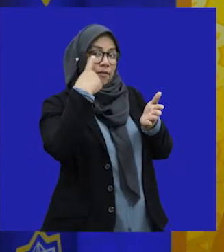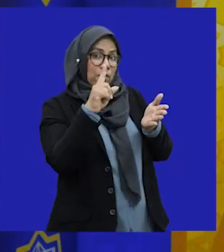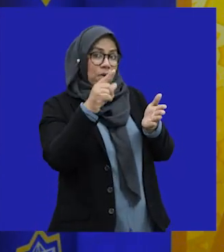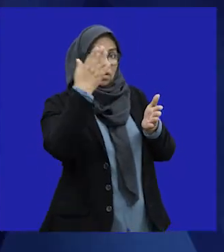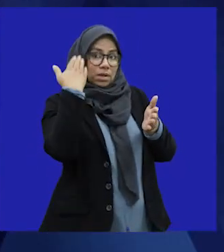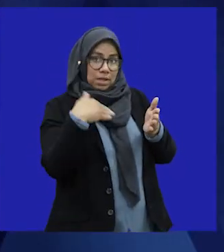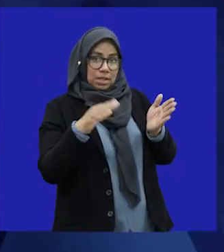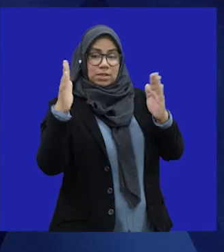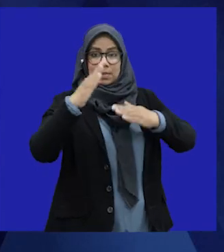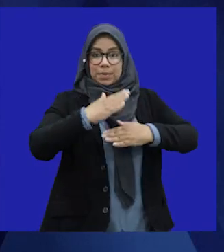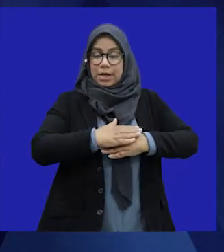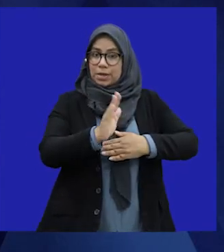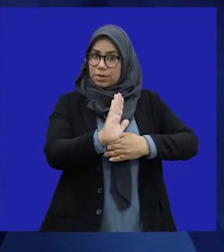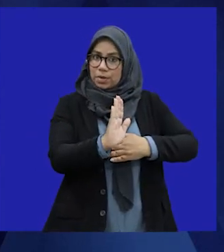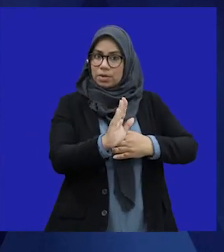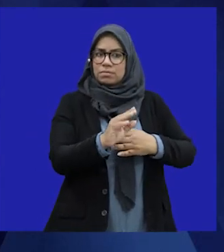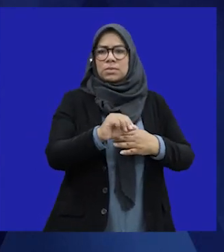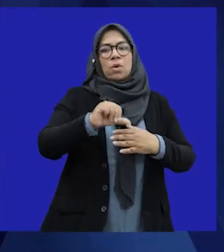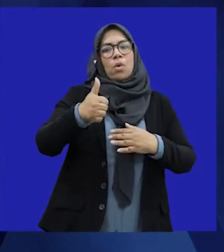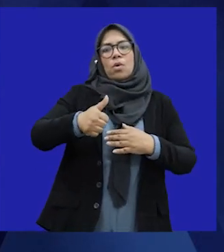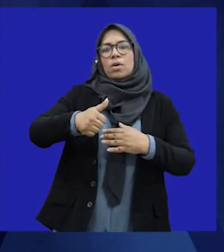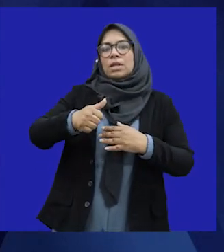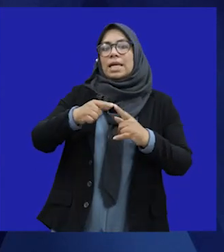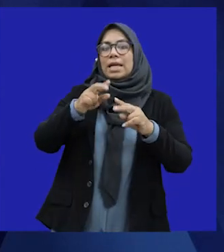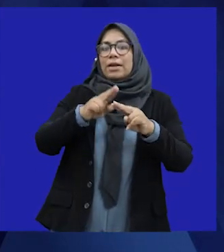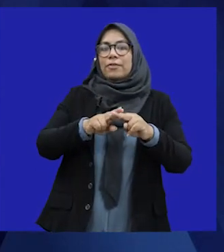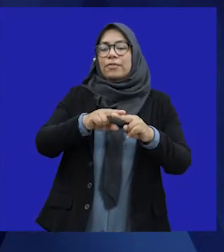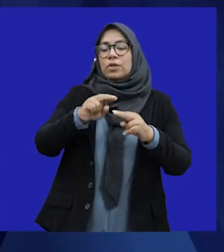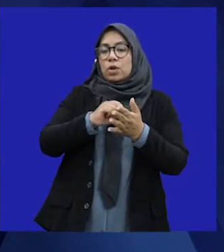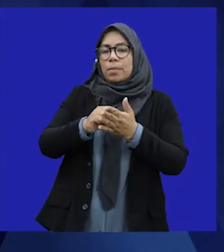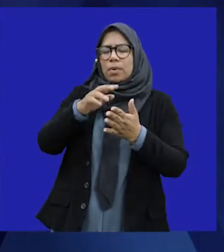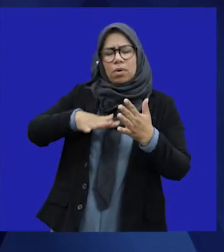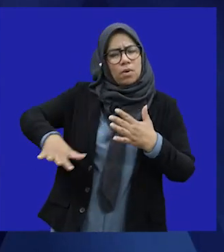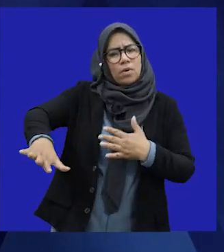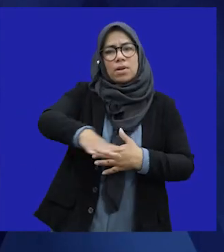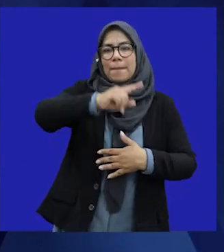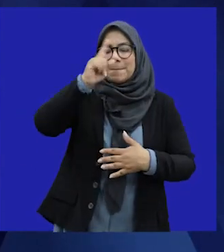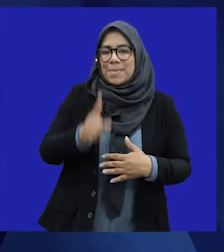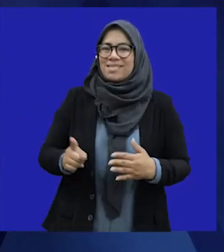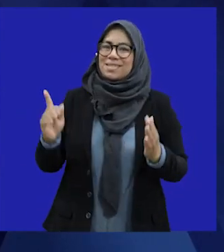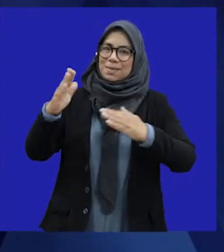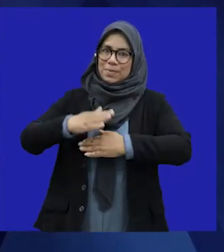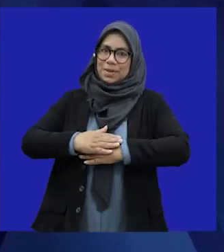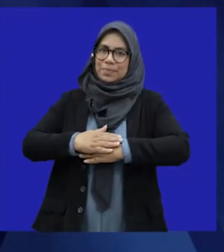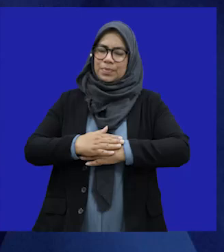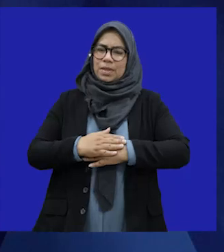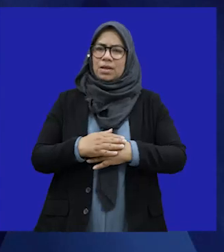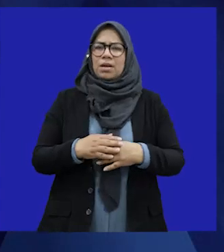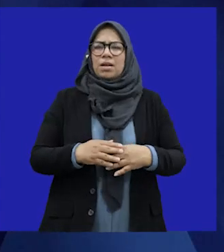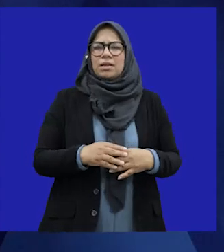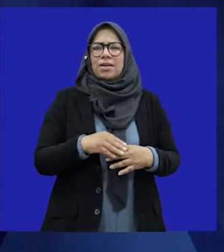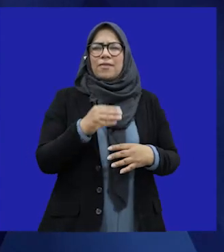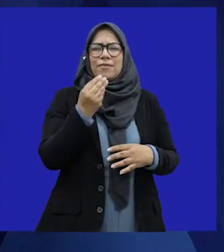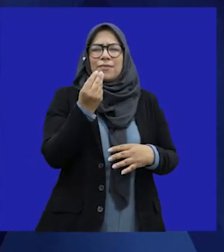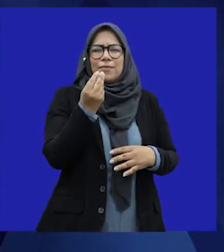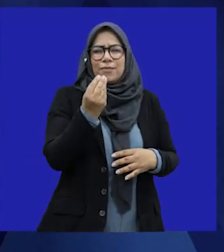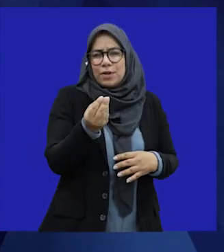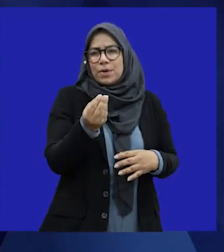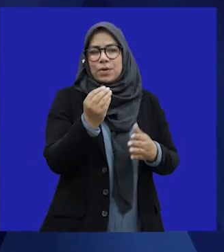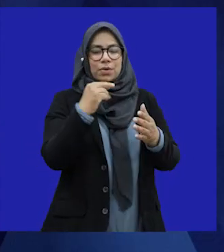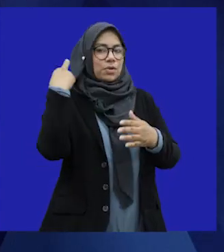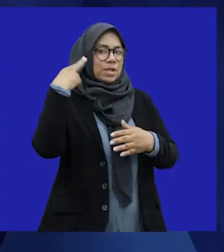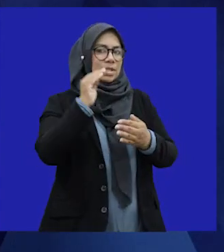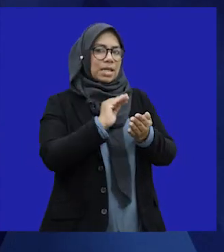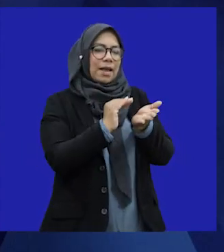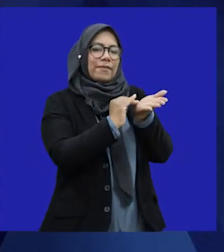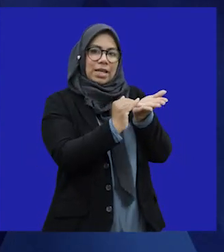prayers. Meaning, there are no situations except for a few where the